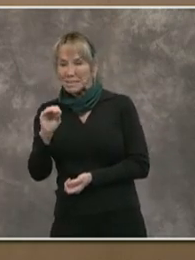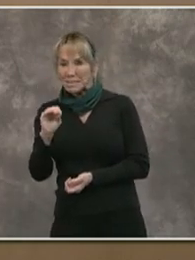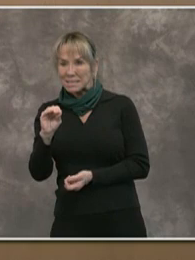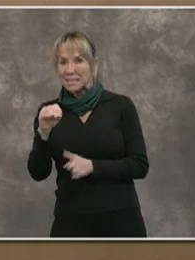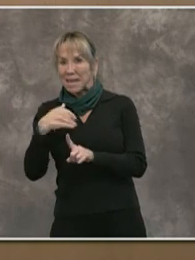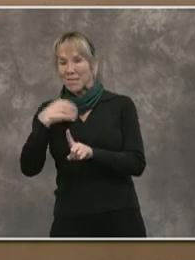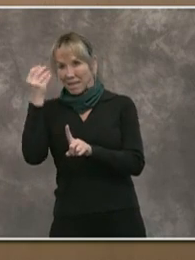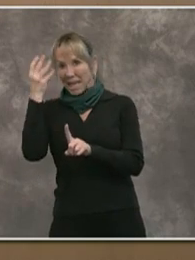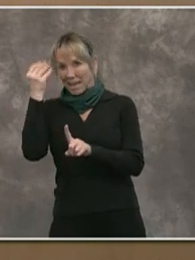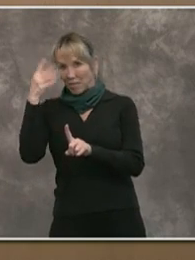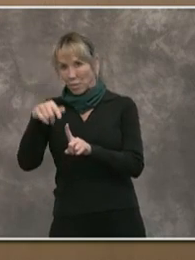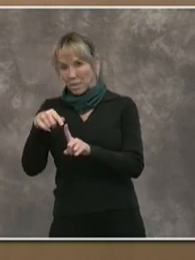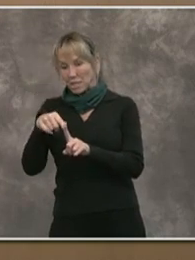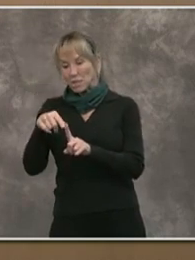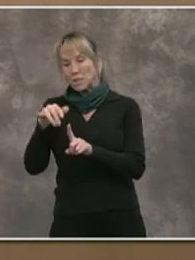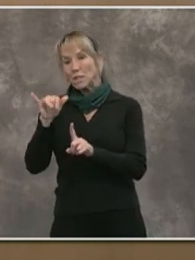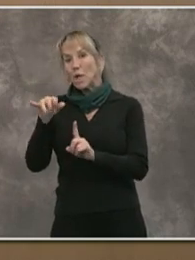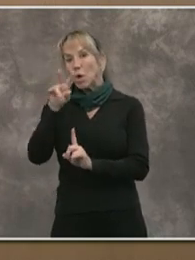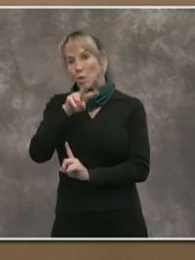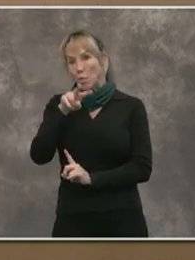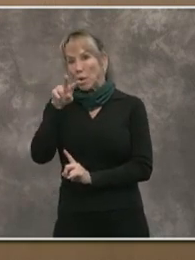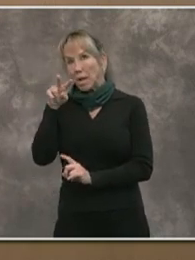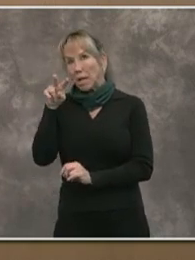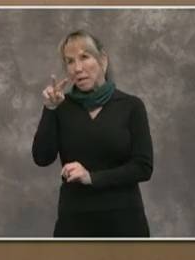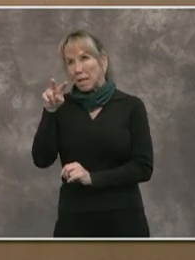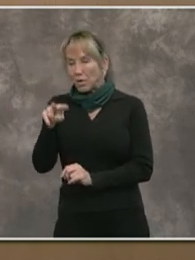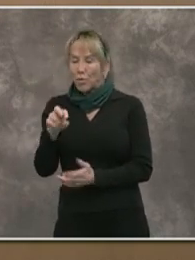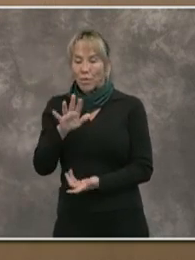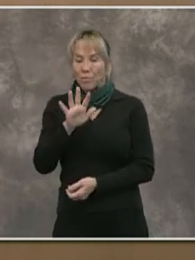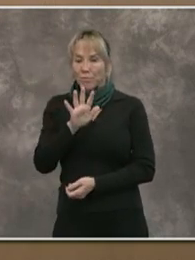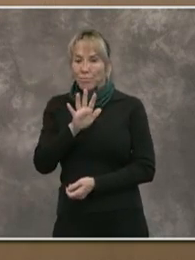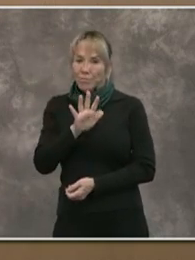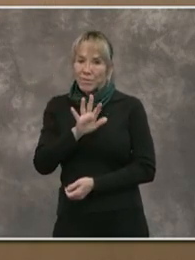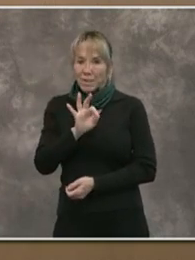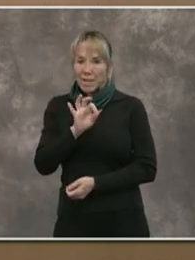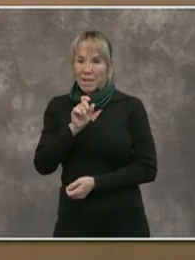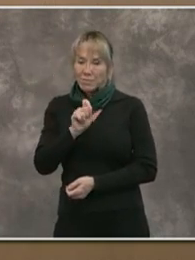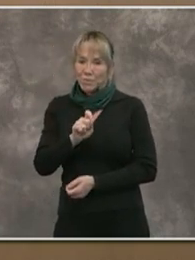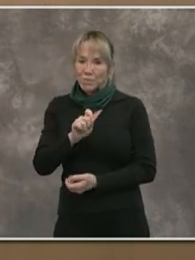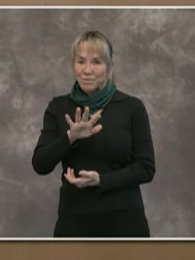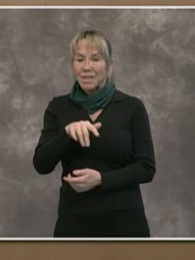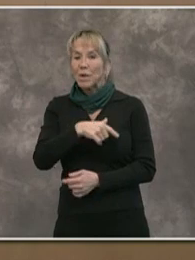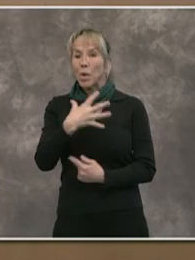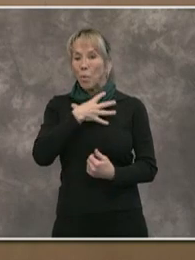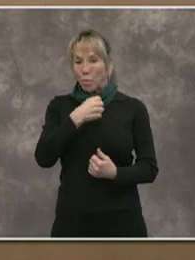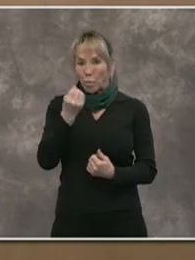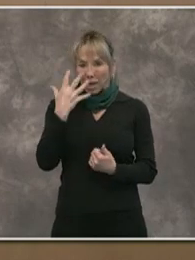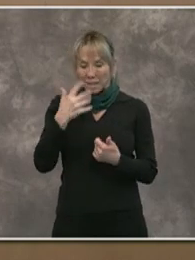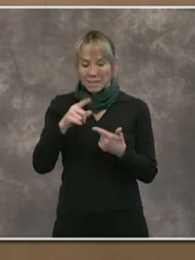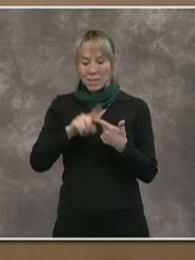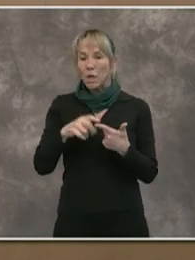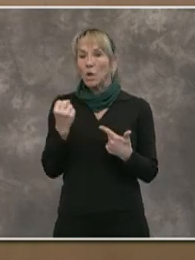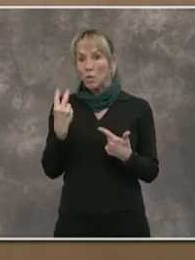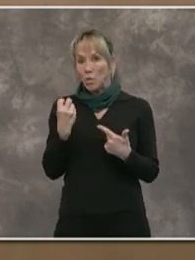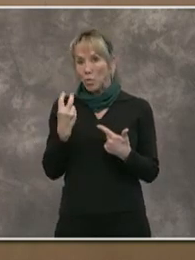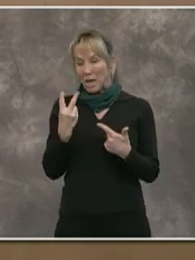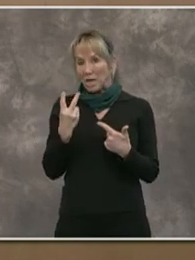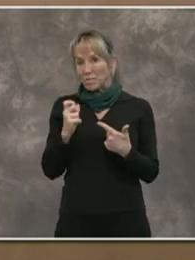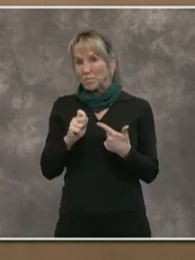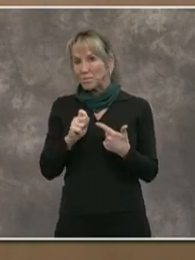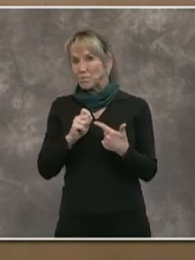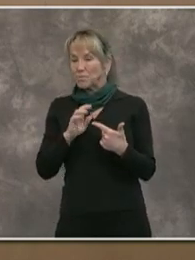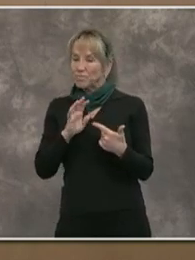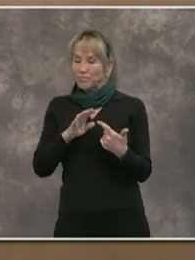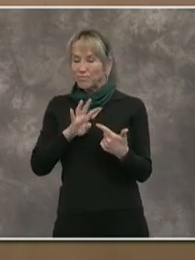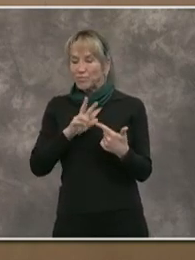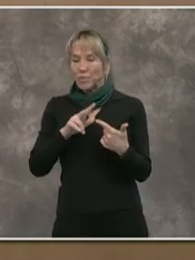deaths. Of this total, 22, or 59.5%, are white, 12, or 32.4%, are Hispanic